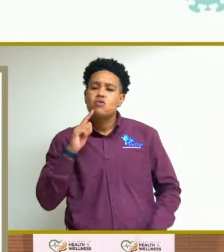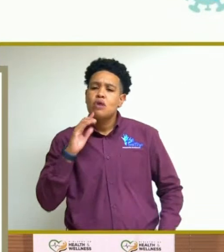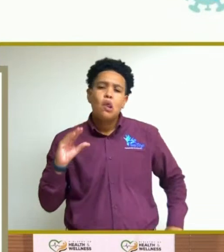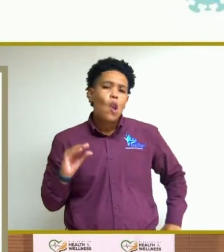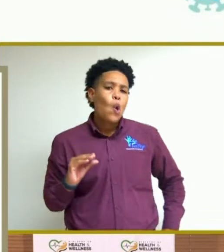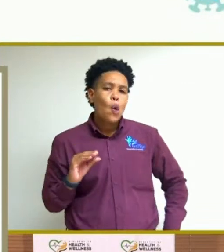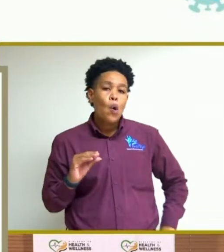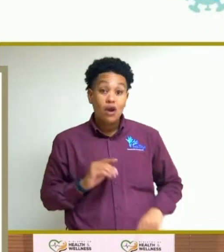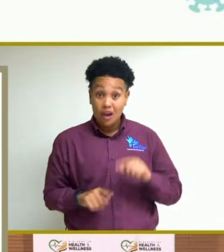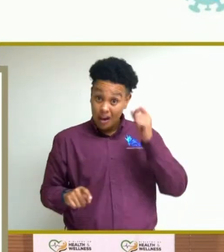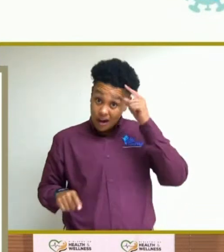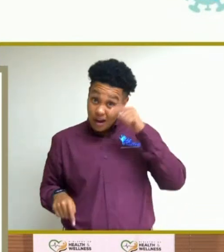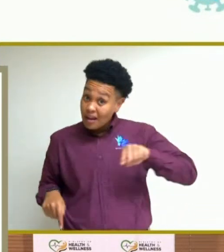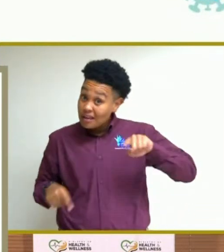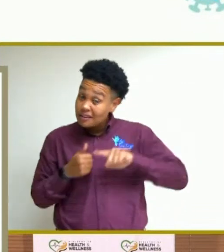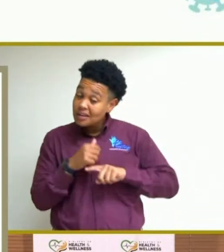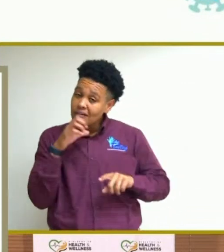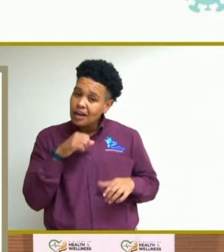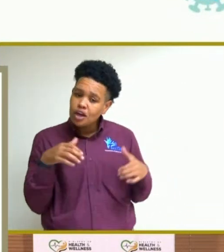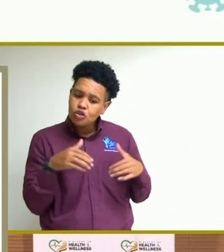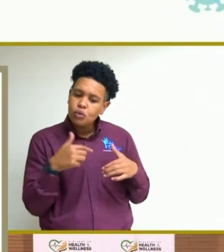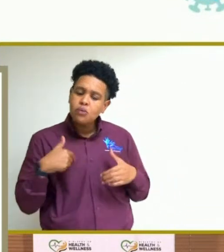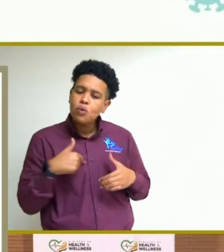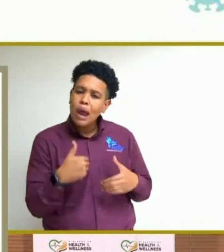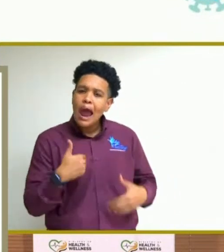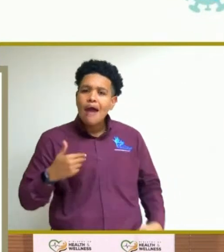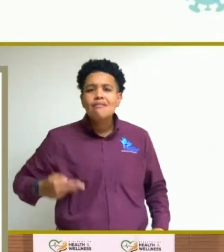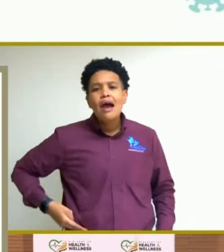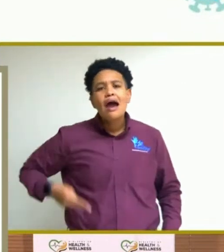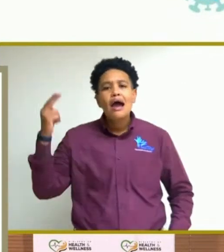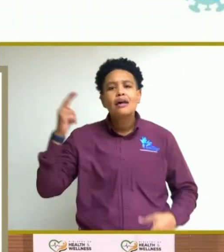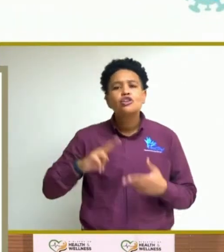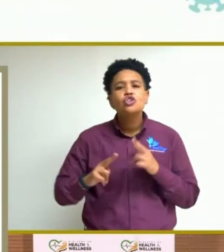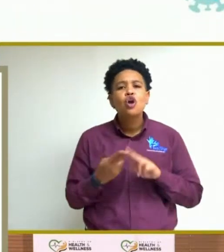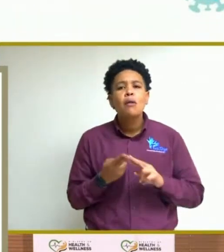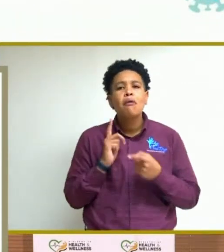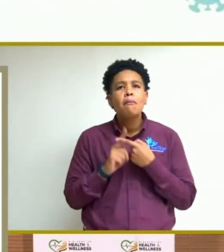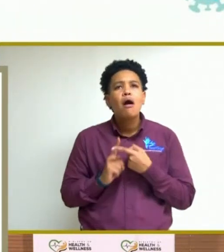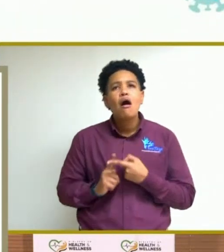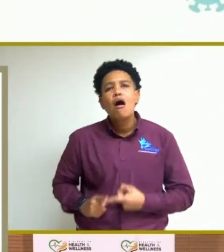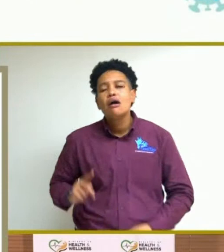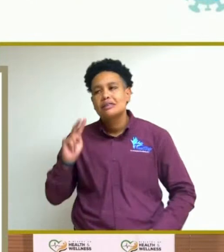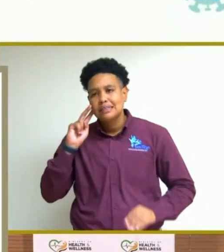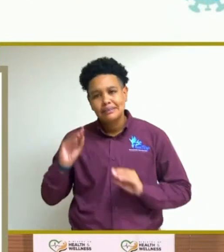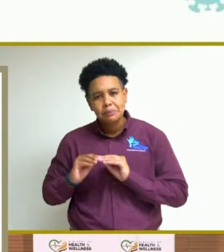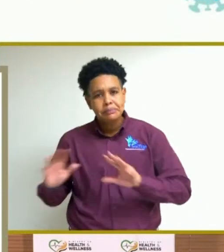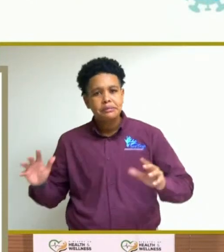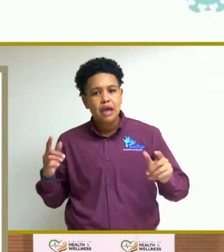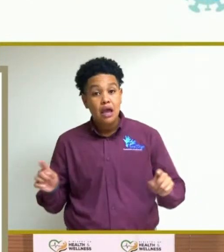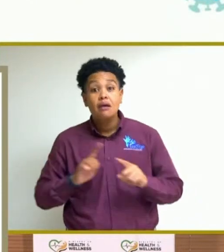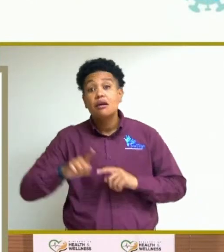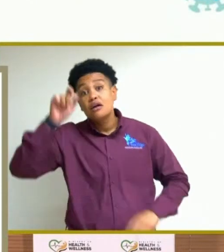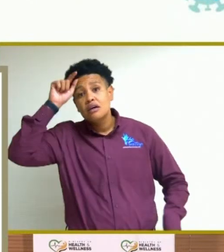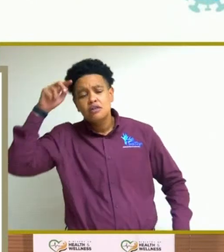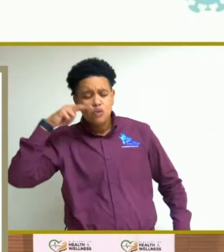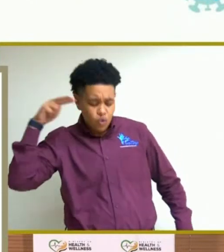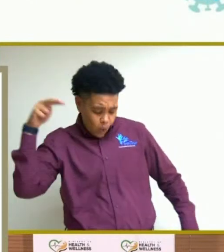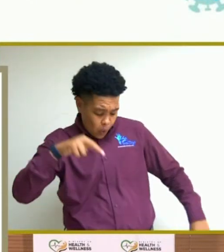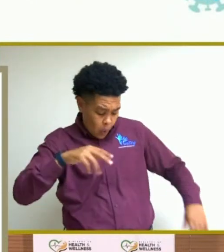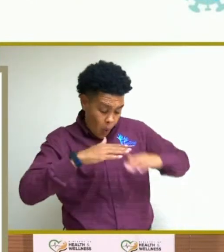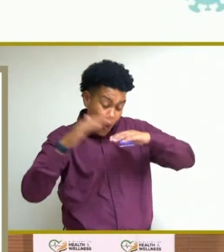But these are the age groups that we're having the highest number of positives. However, when you look at the